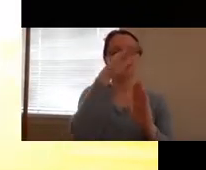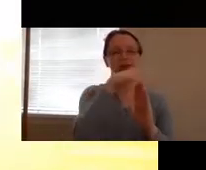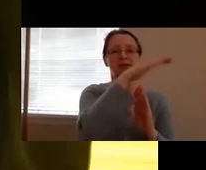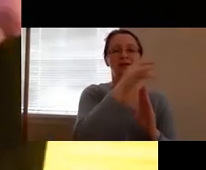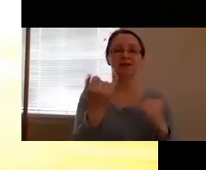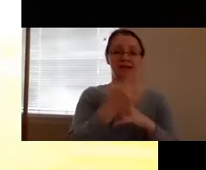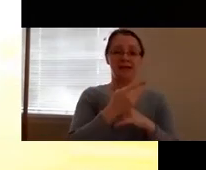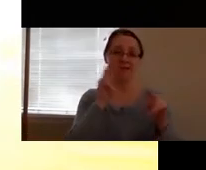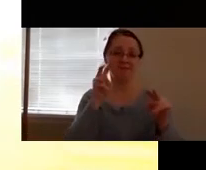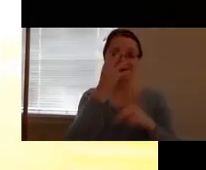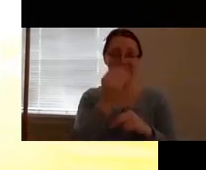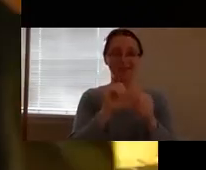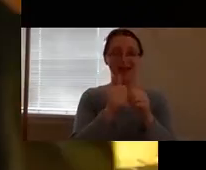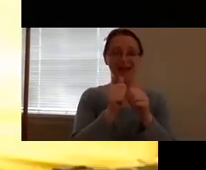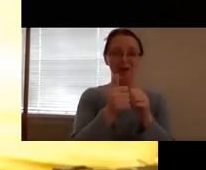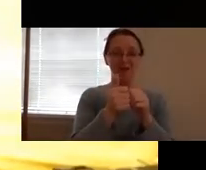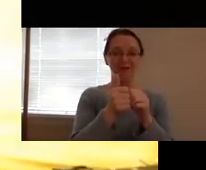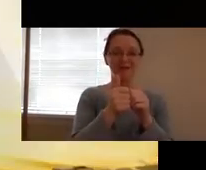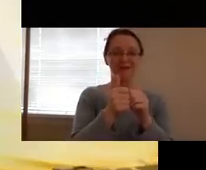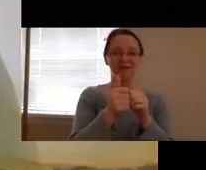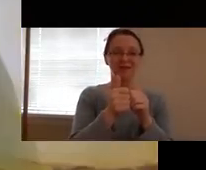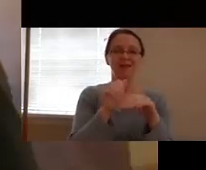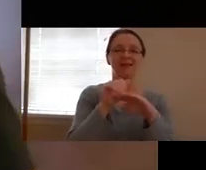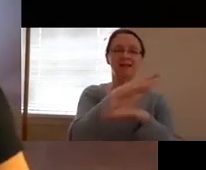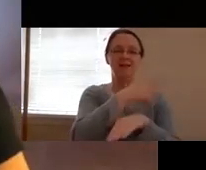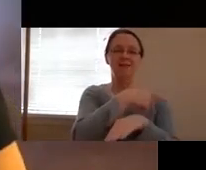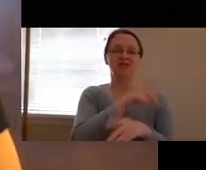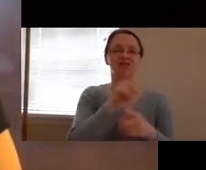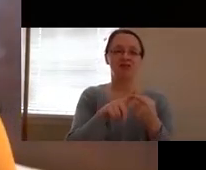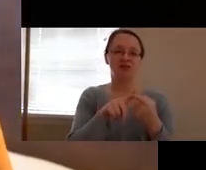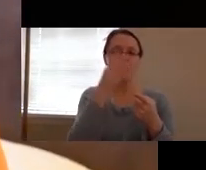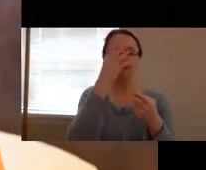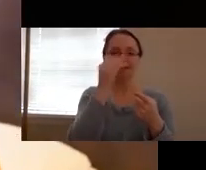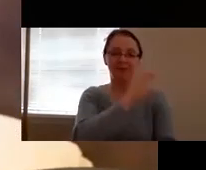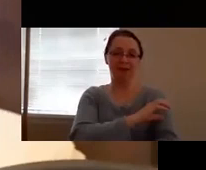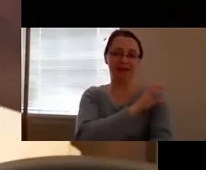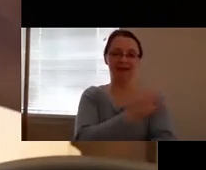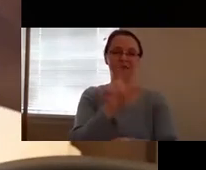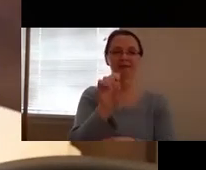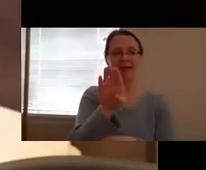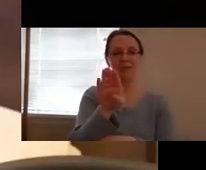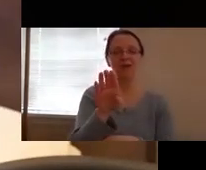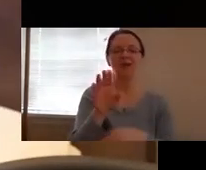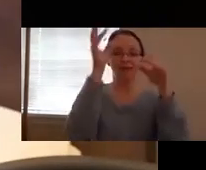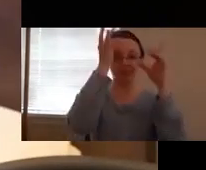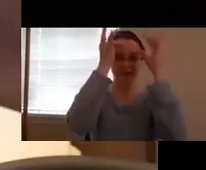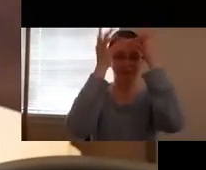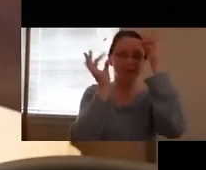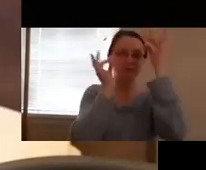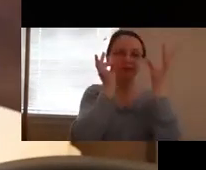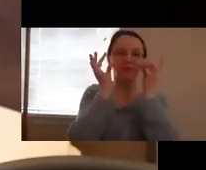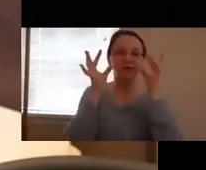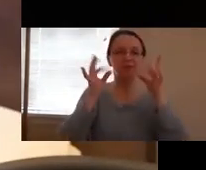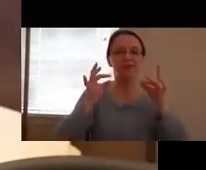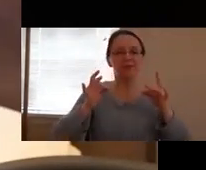today, if you want to monitor sleep, I mean, this is what you do. You send your patient to sleep lab, and they put all of these sensors on his